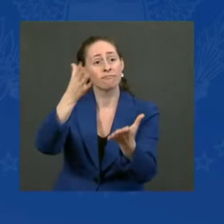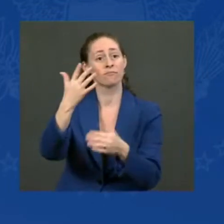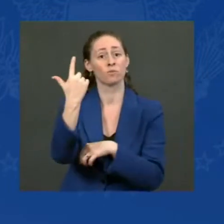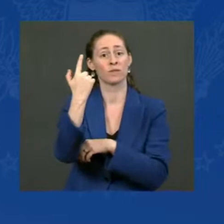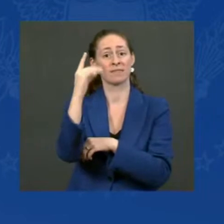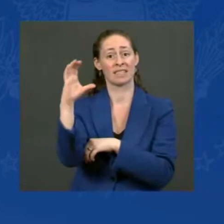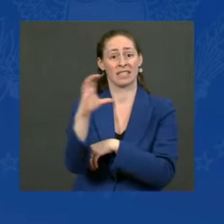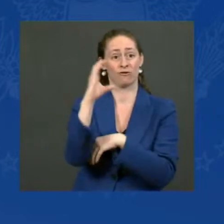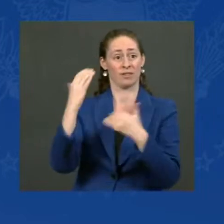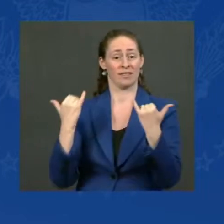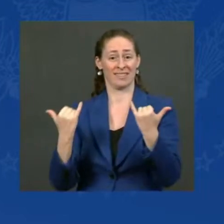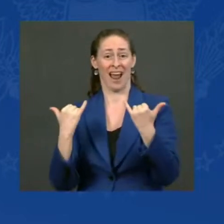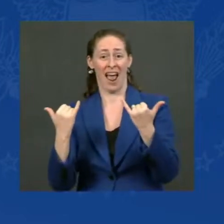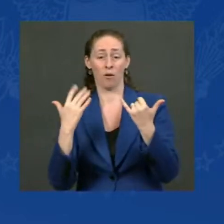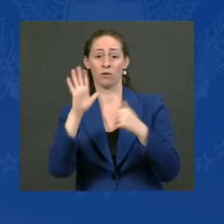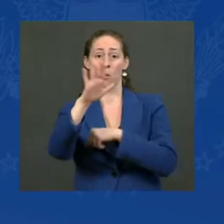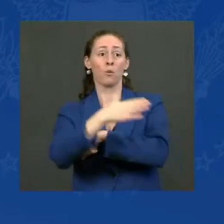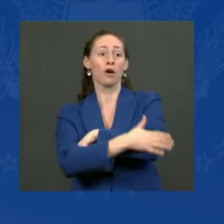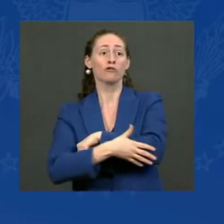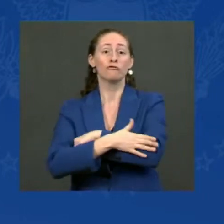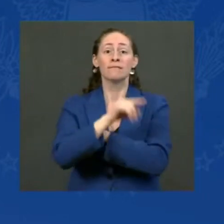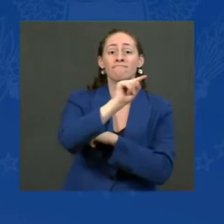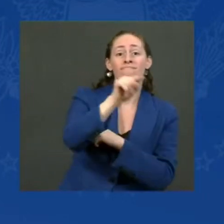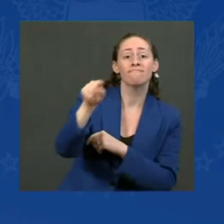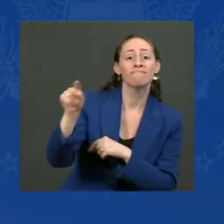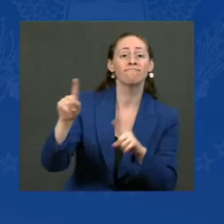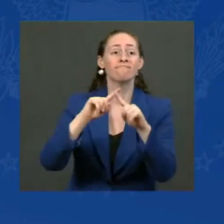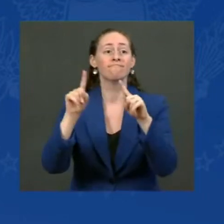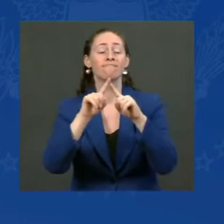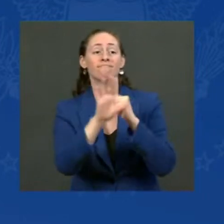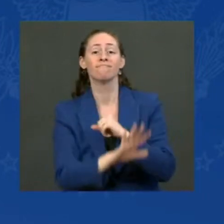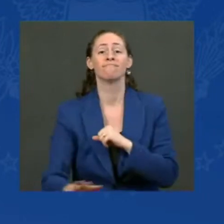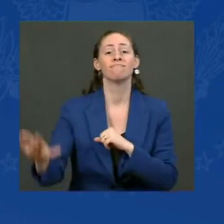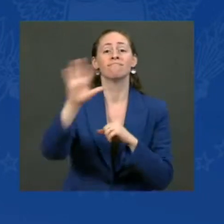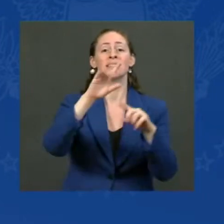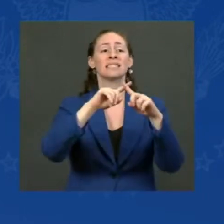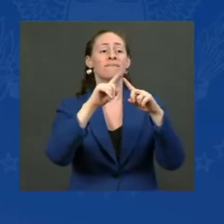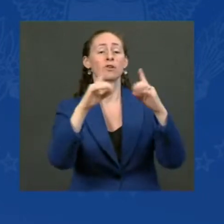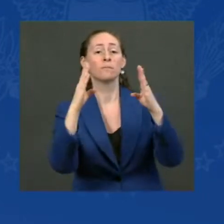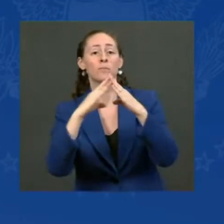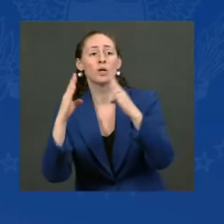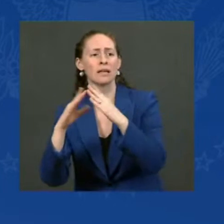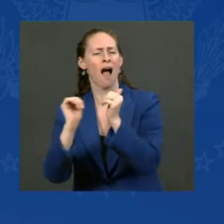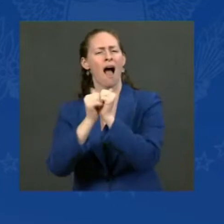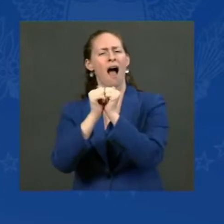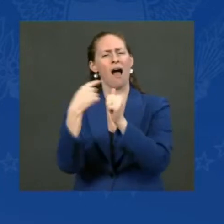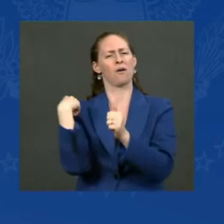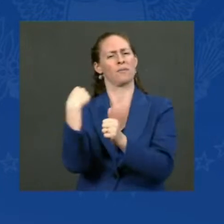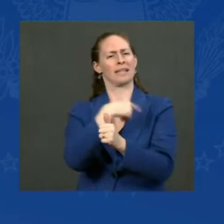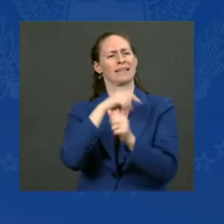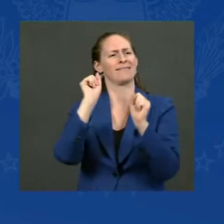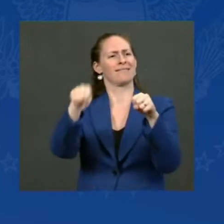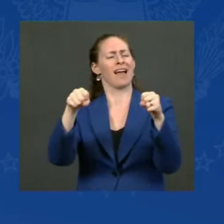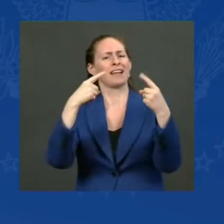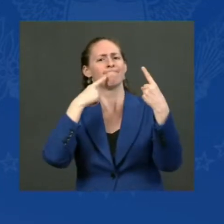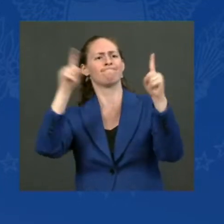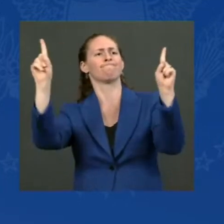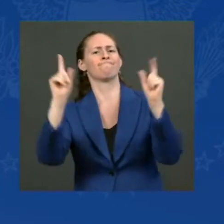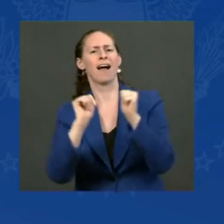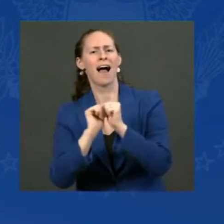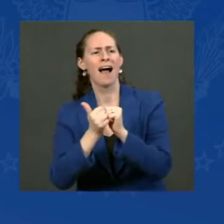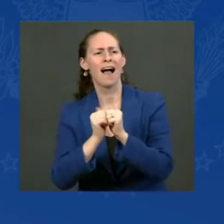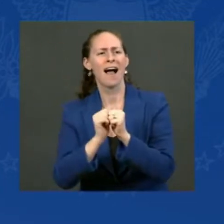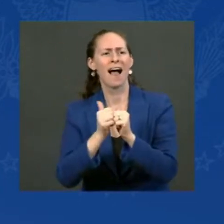countries and as a global community that our own success is bound up in others succeeding as